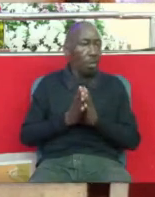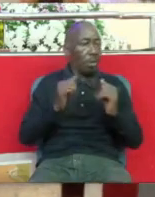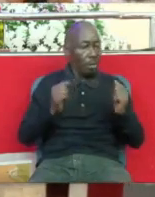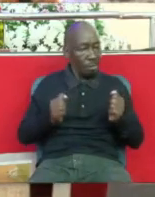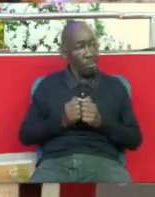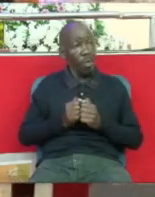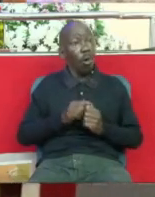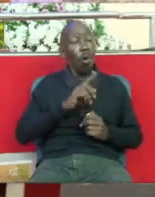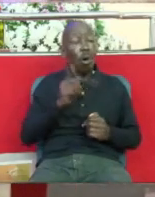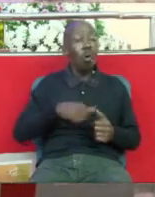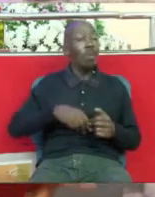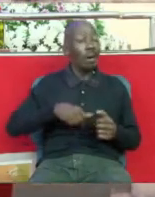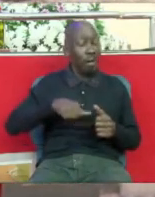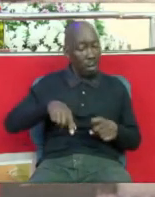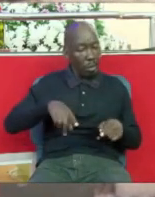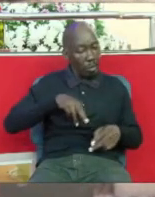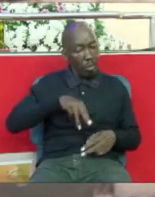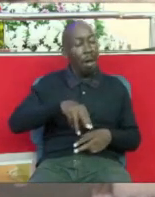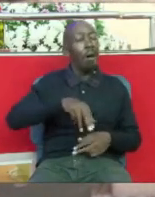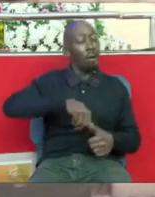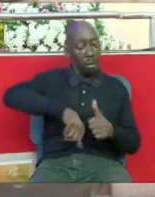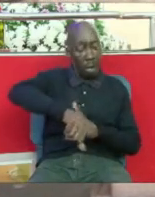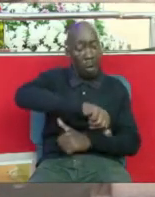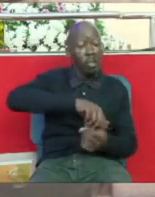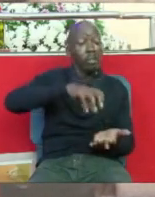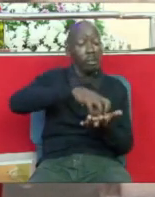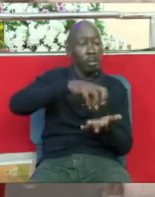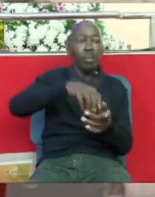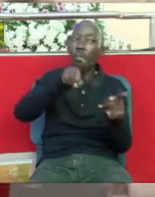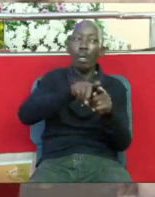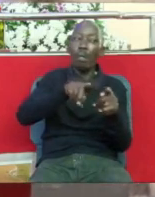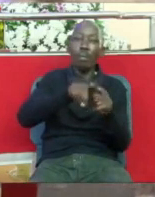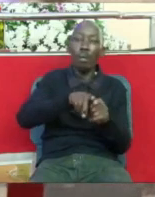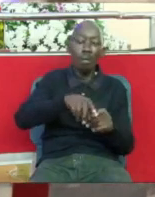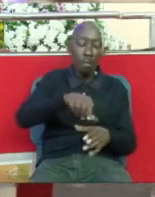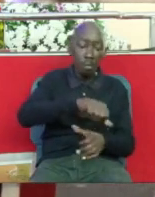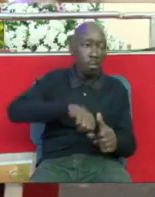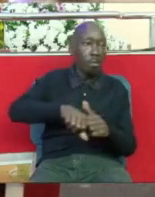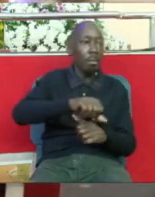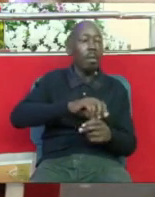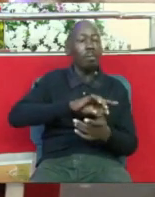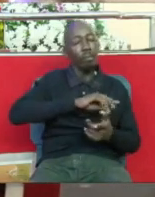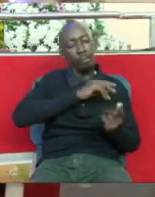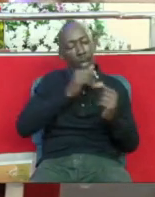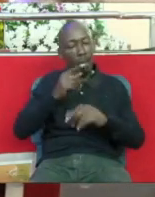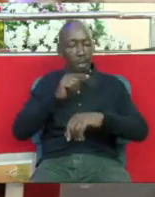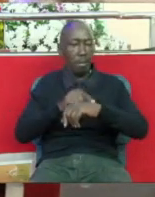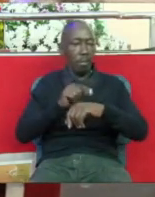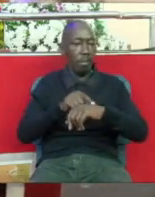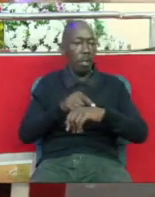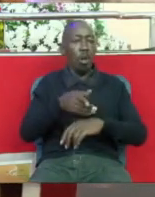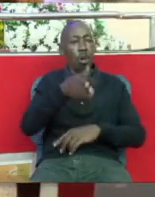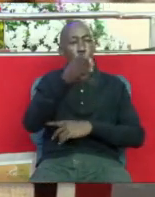Because we're just going round the same place. Kwa sababu walikuwa natu wanazunguka eneo moja. But a time had come. Lakini wakati ulikuwa umefika. And God spoke